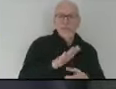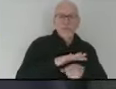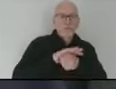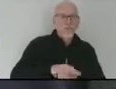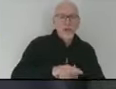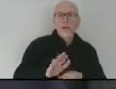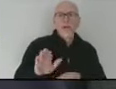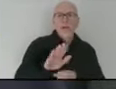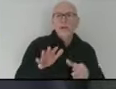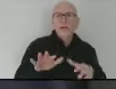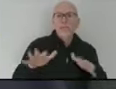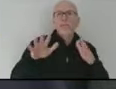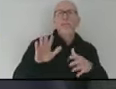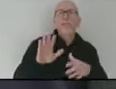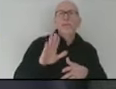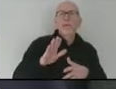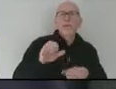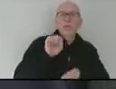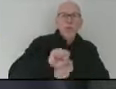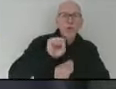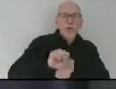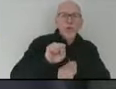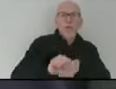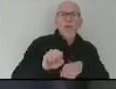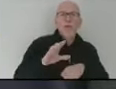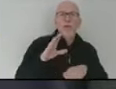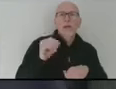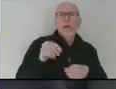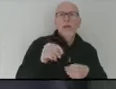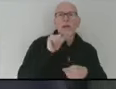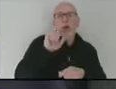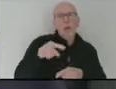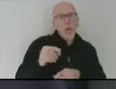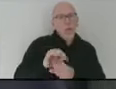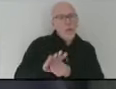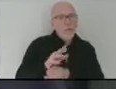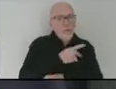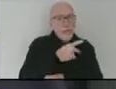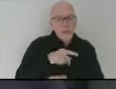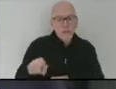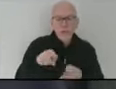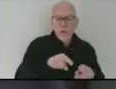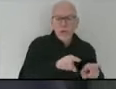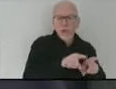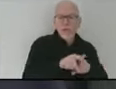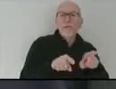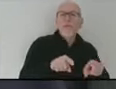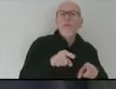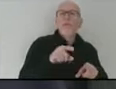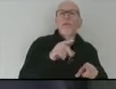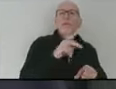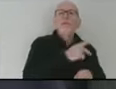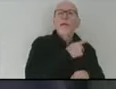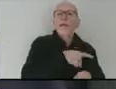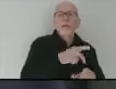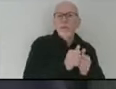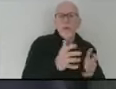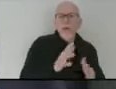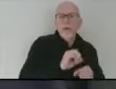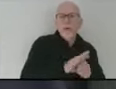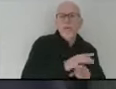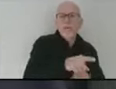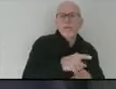work, and the higher level of acuity we're seeing, not only in our COVID patients, but also in patients who don't have COVID, who may